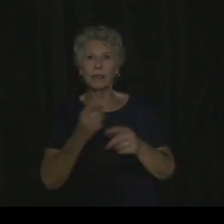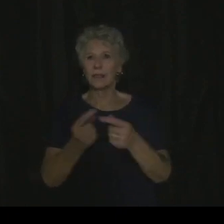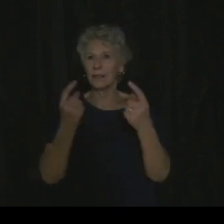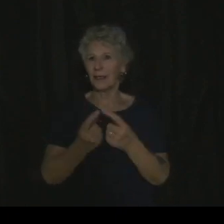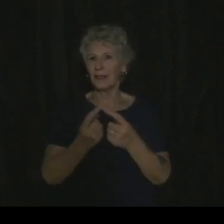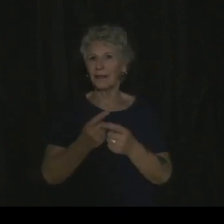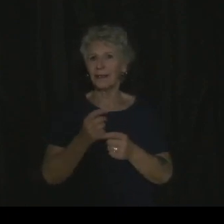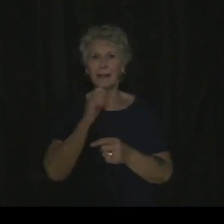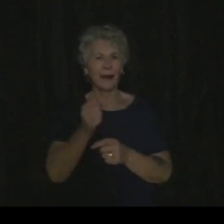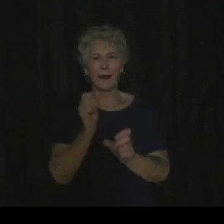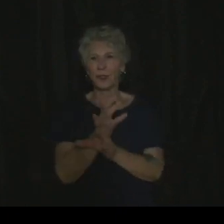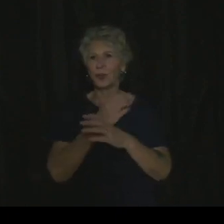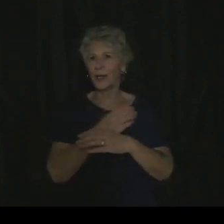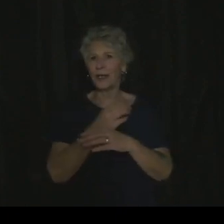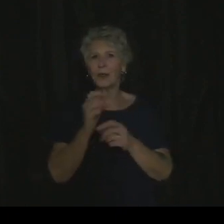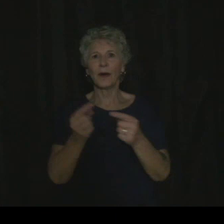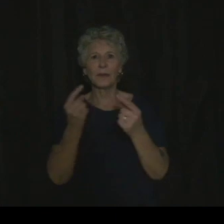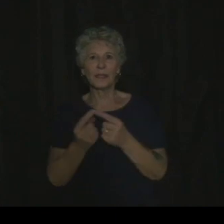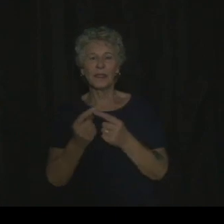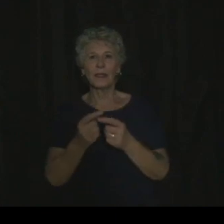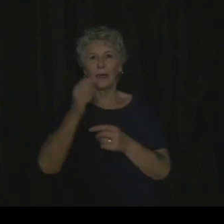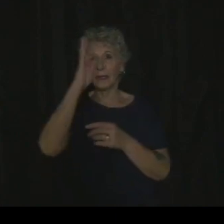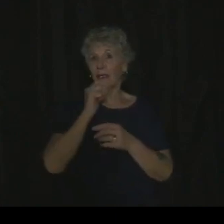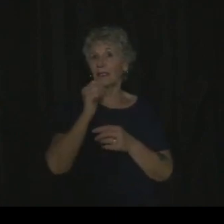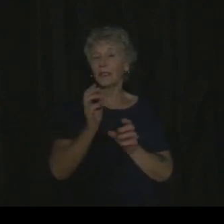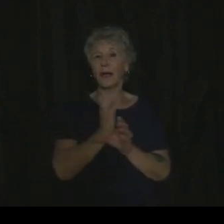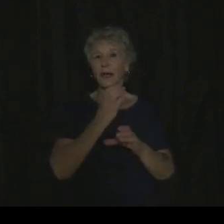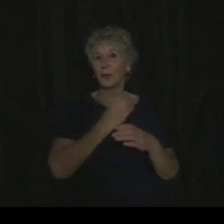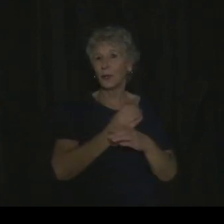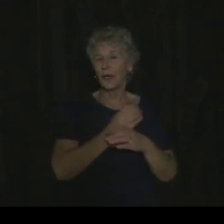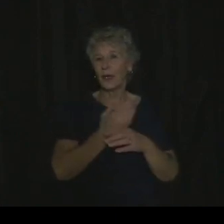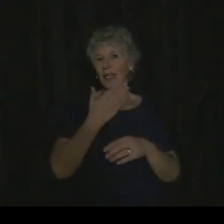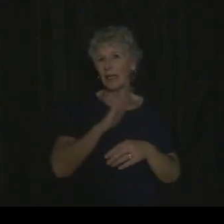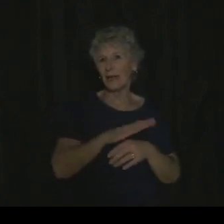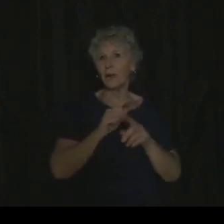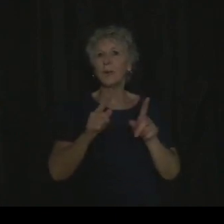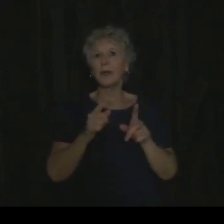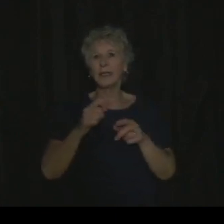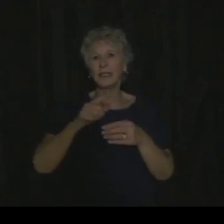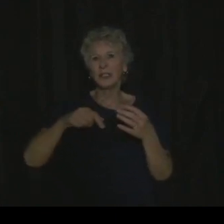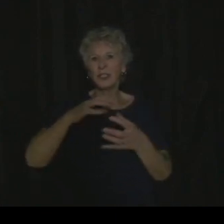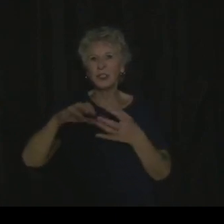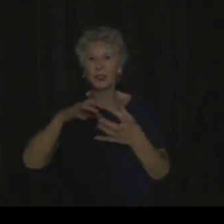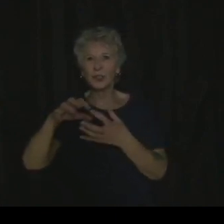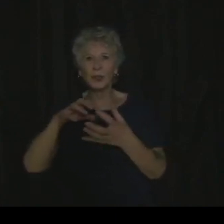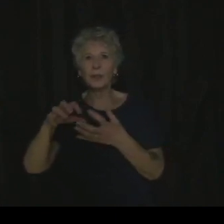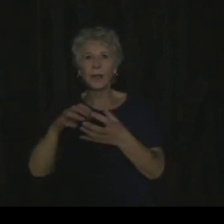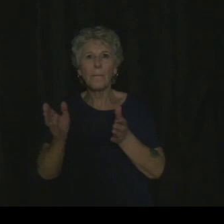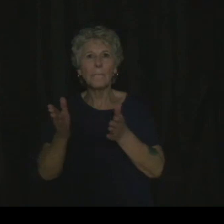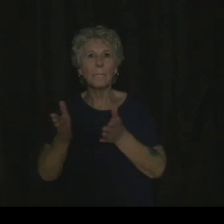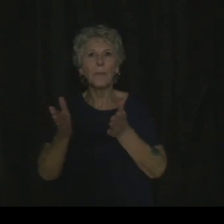so although God does not create evil, he does like to aggravate it a little bit. He does kind of push